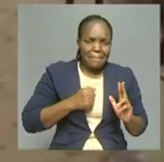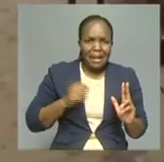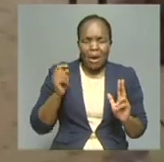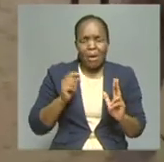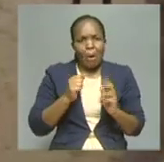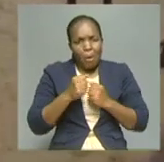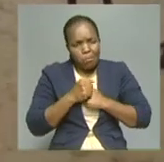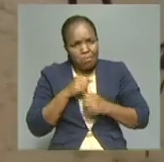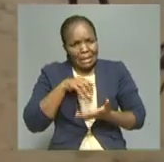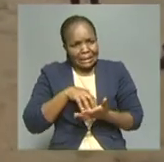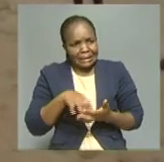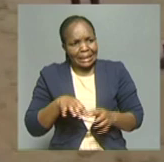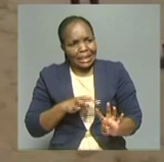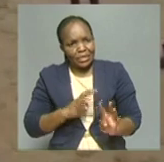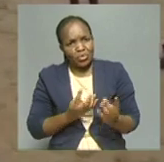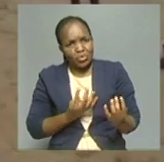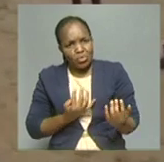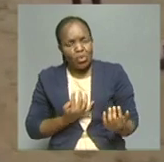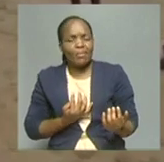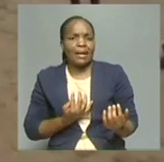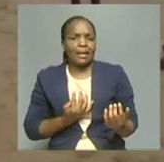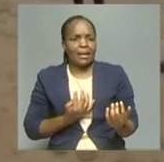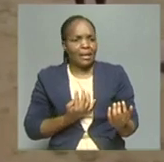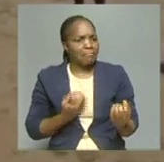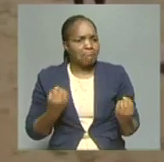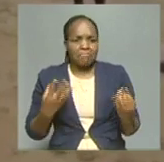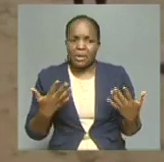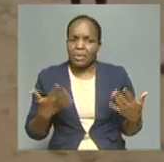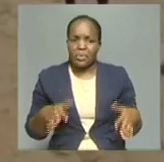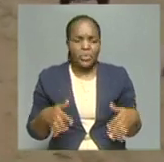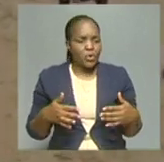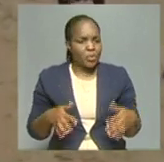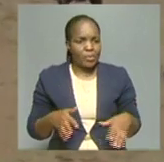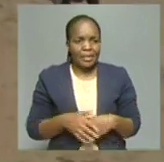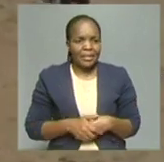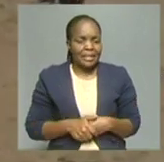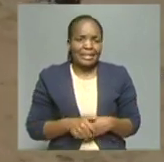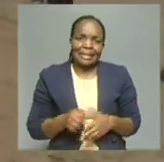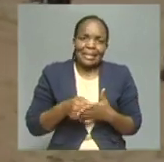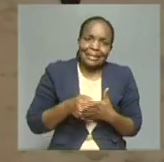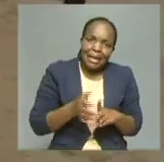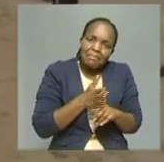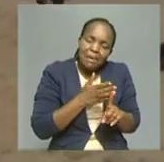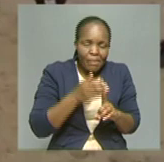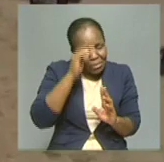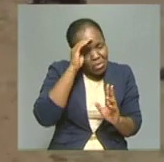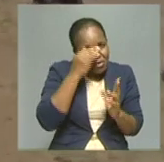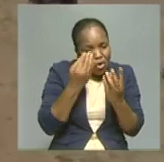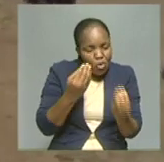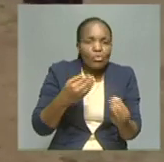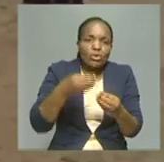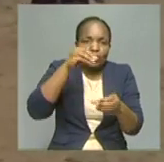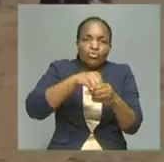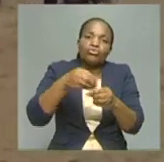School. There are still queues of parents. A lot of them, they are still flocking to that school to look for placement of their